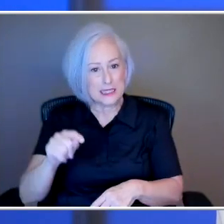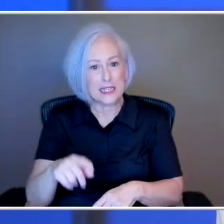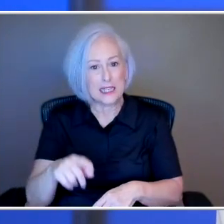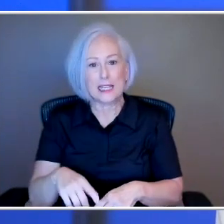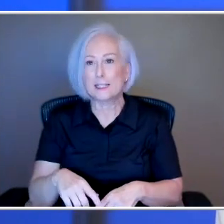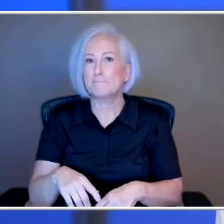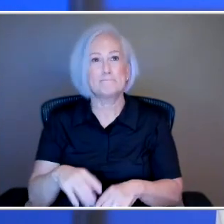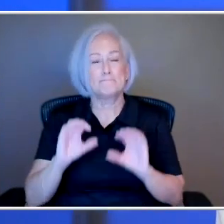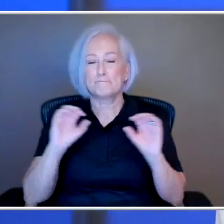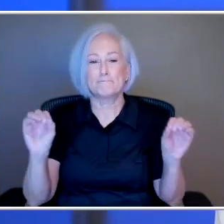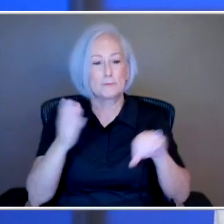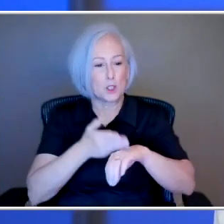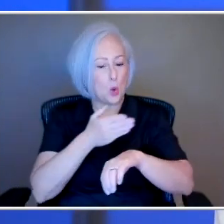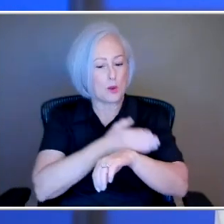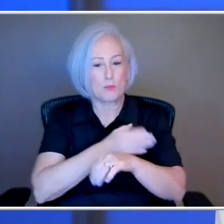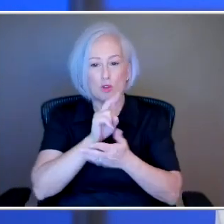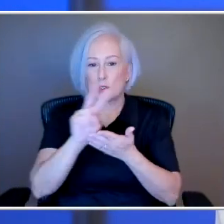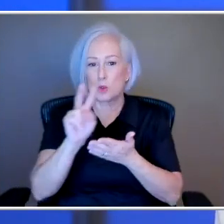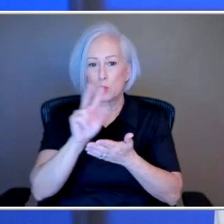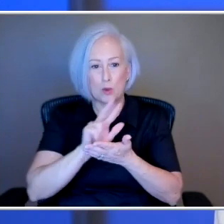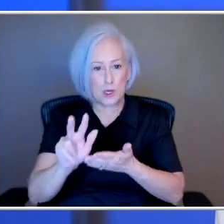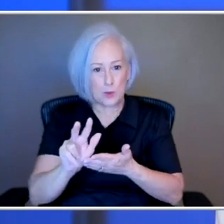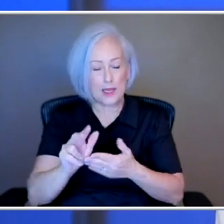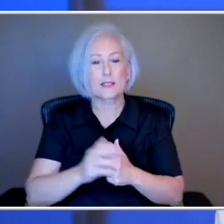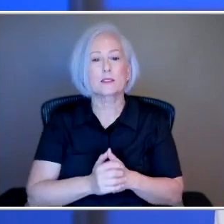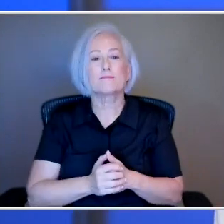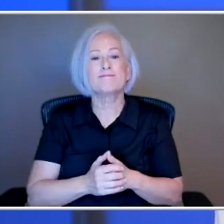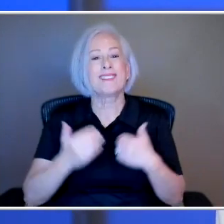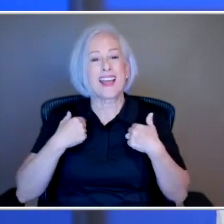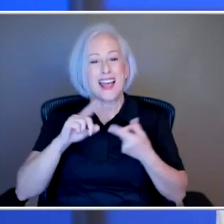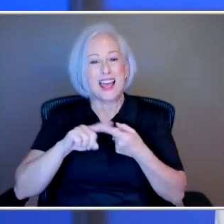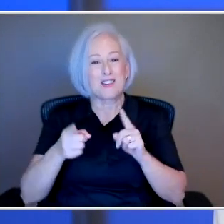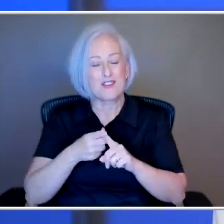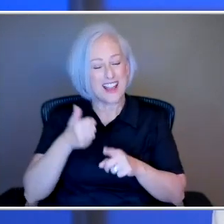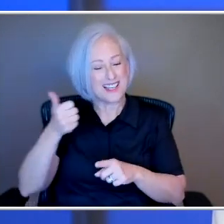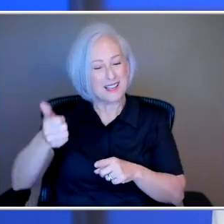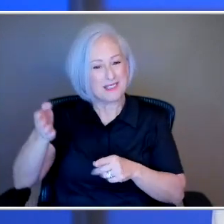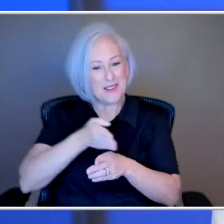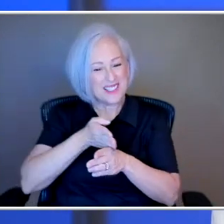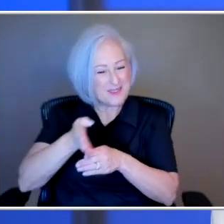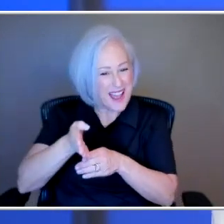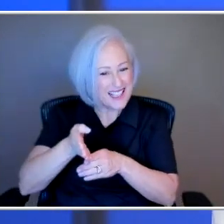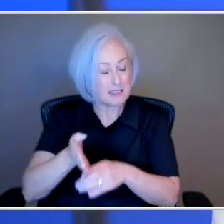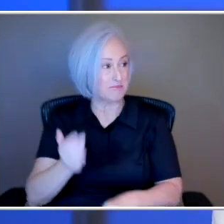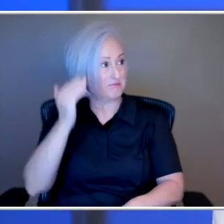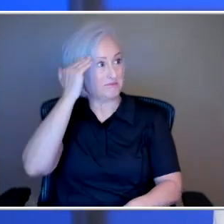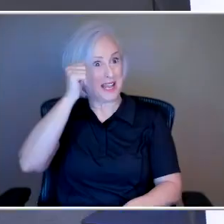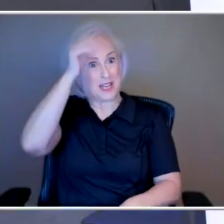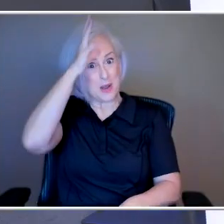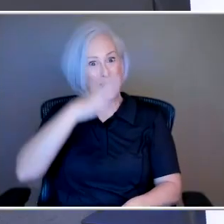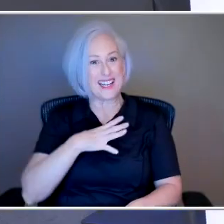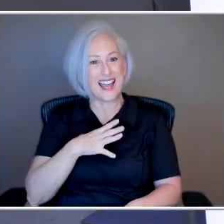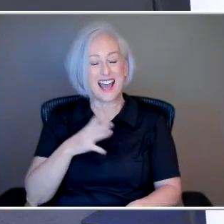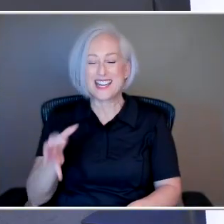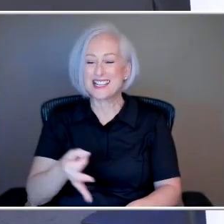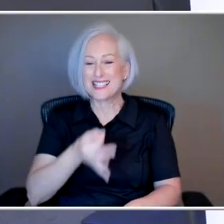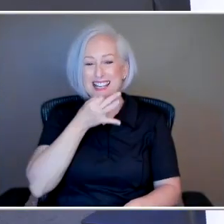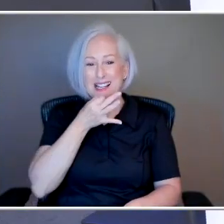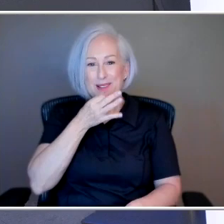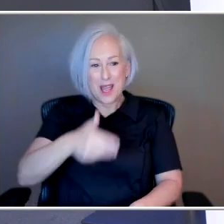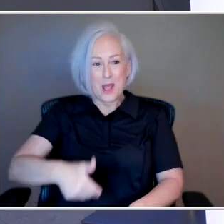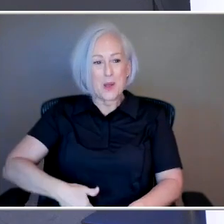after a few weeks. So I happen to have a friend who's a specialist in that, and a guy. is an expert in the country on core muscle